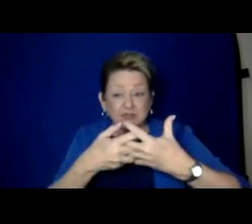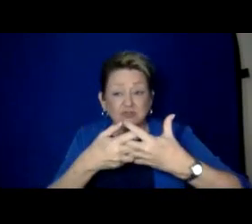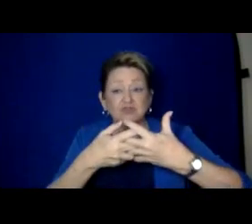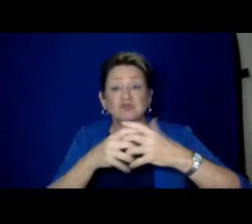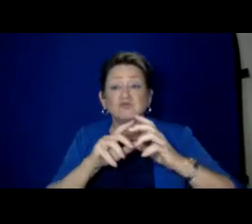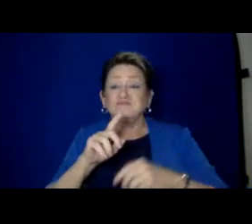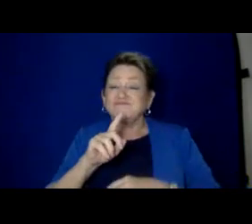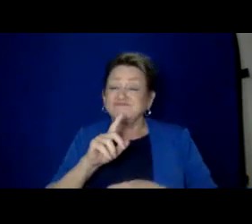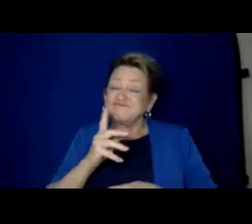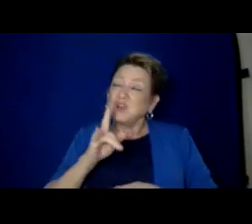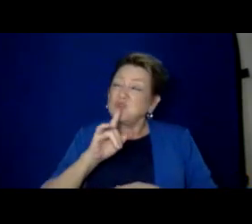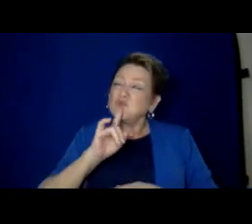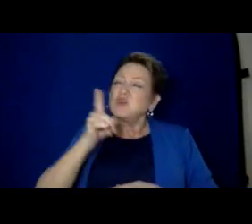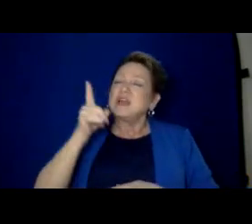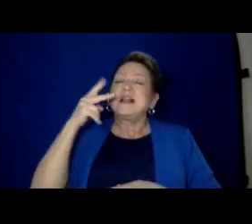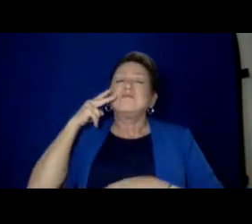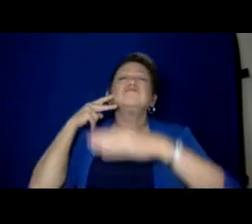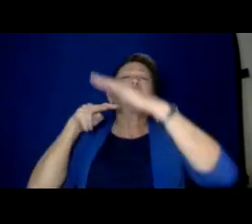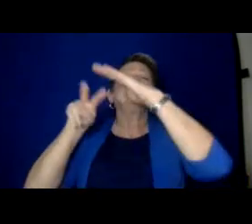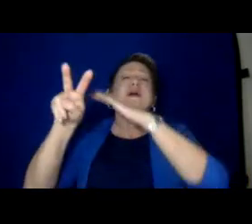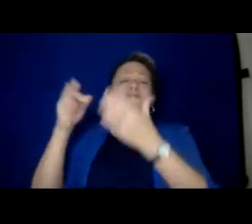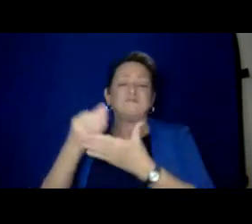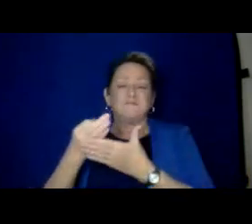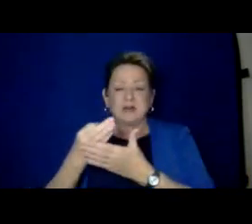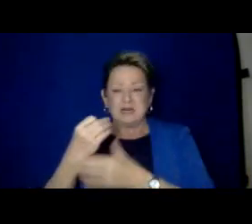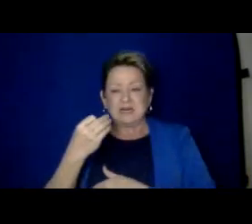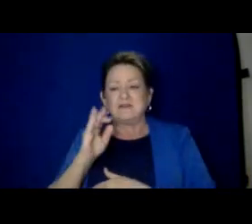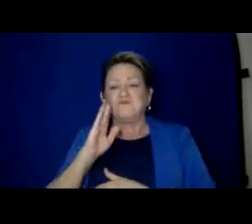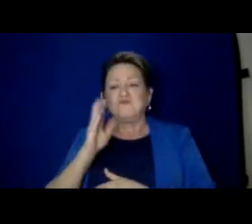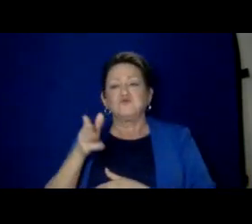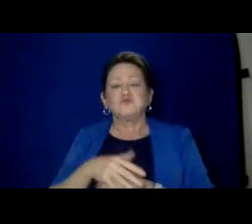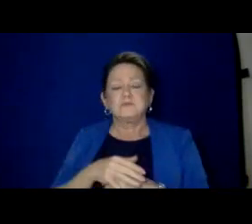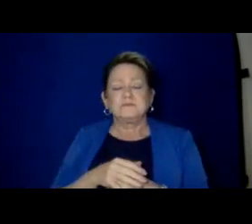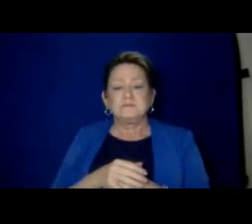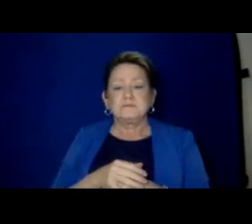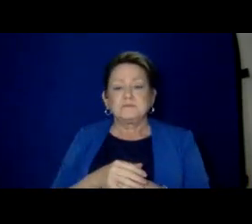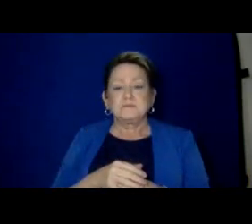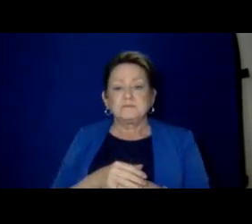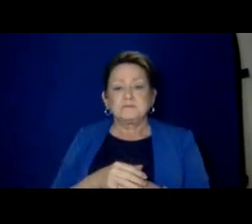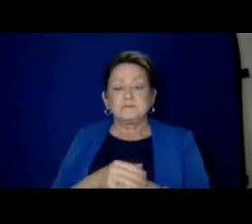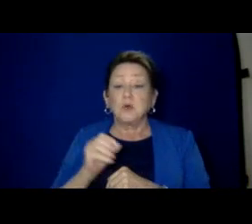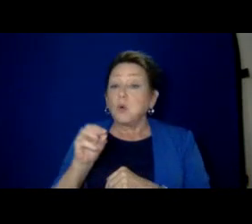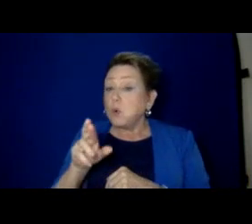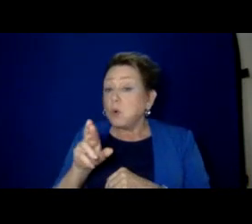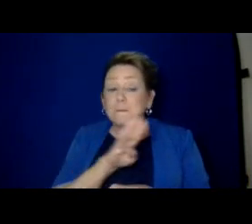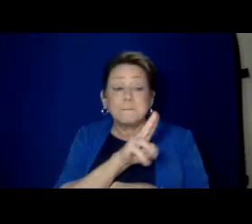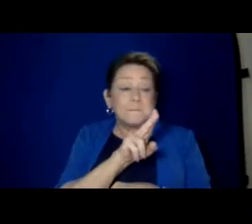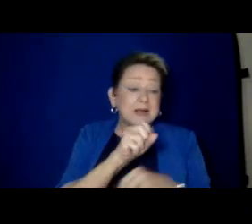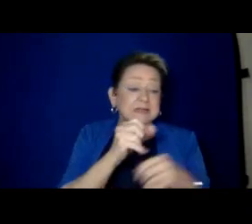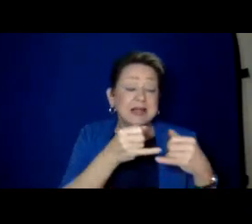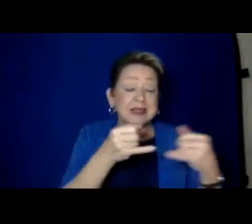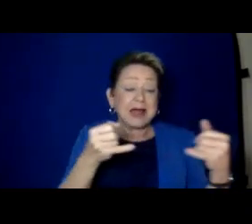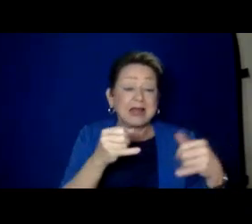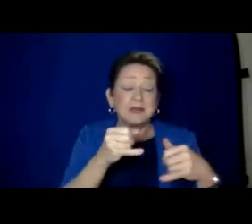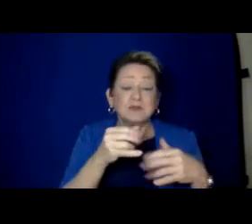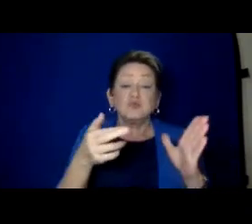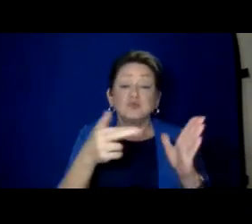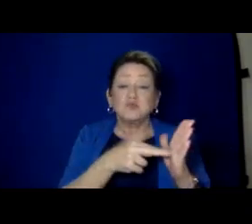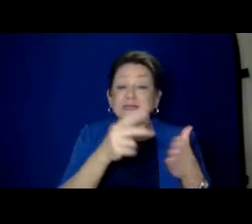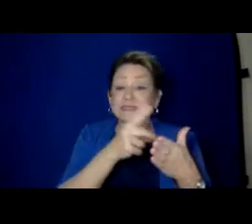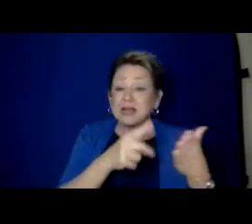realistic projections of what our funding will be in the future, or a bus line redesign that is really cutting